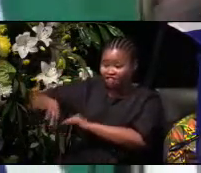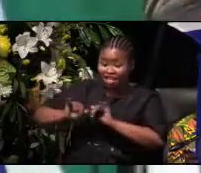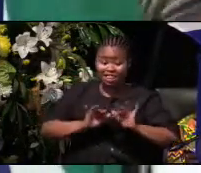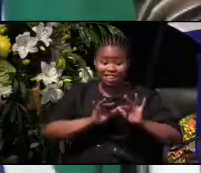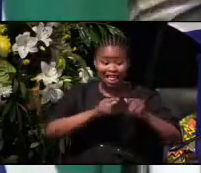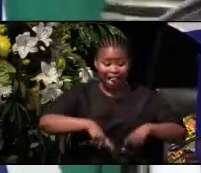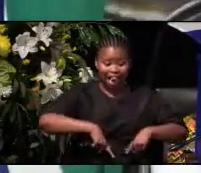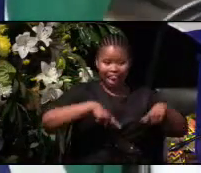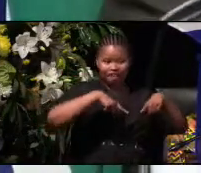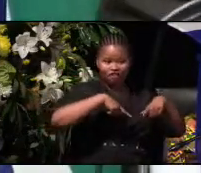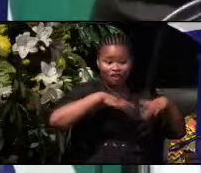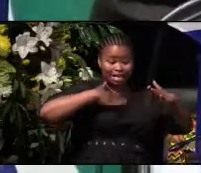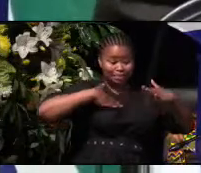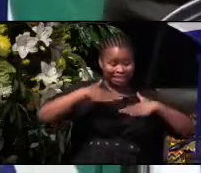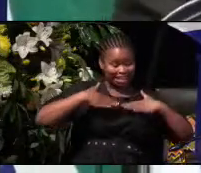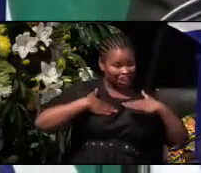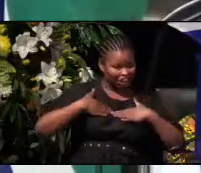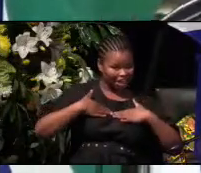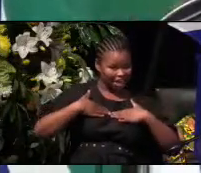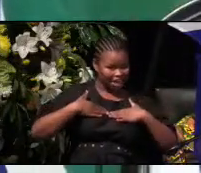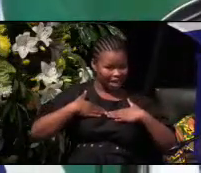life of an Administration